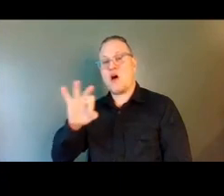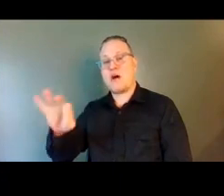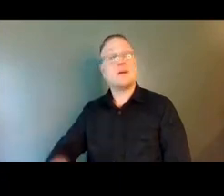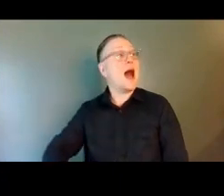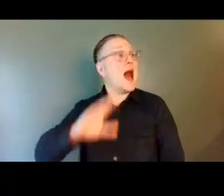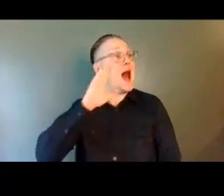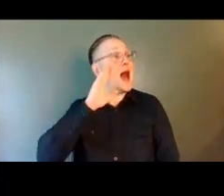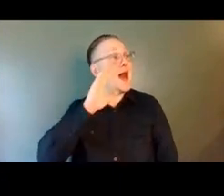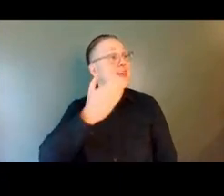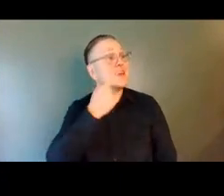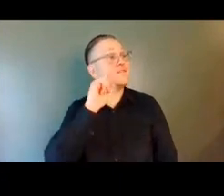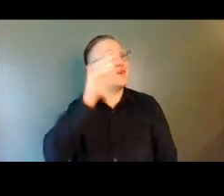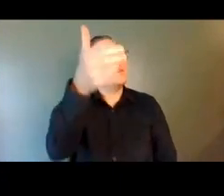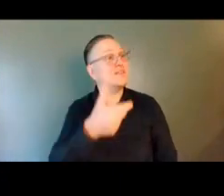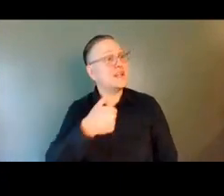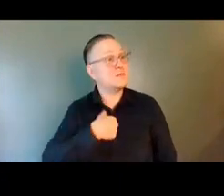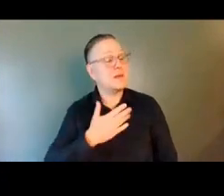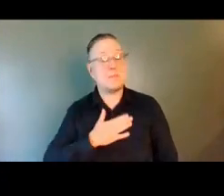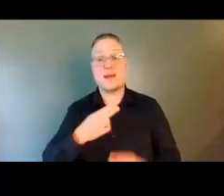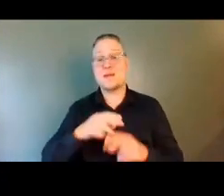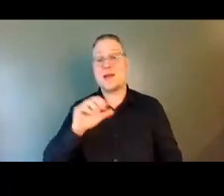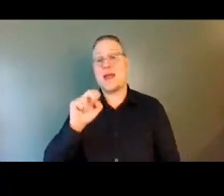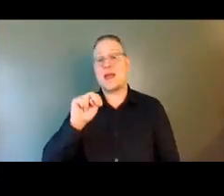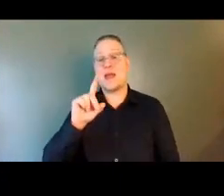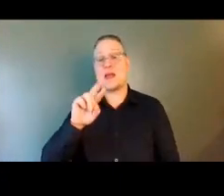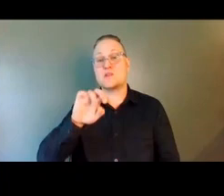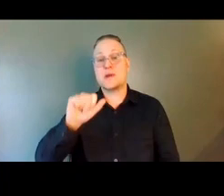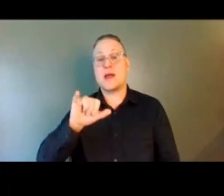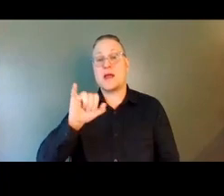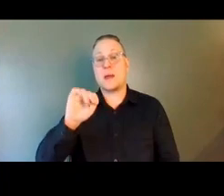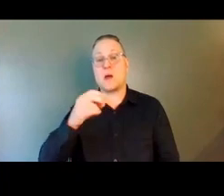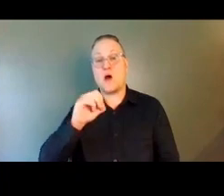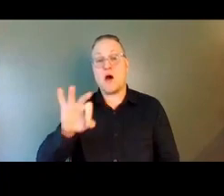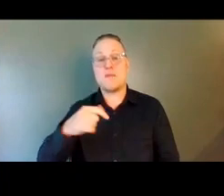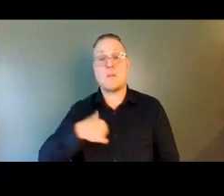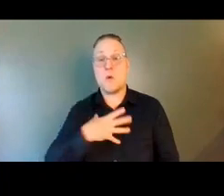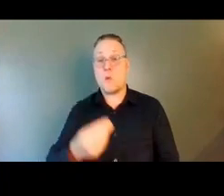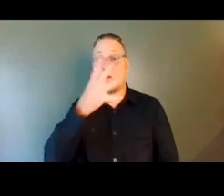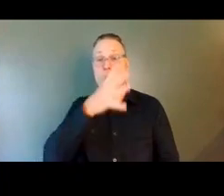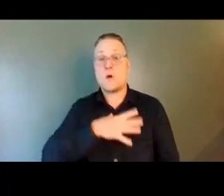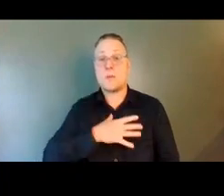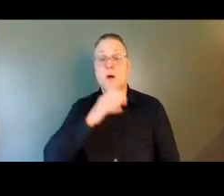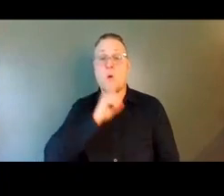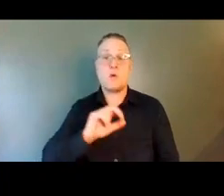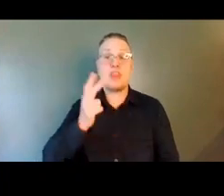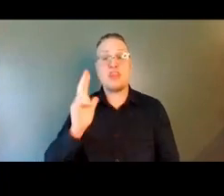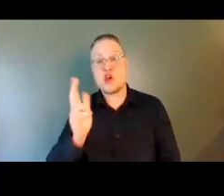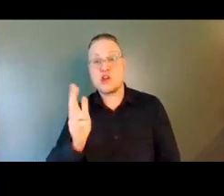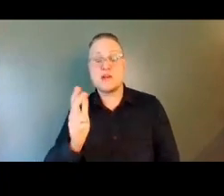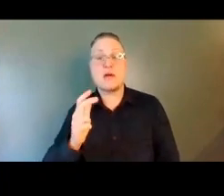invitation to participate. My name is Andrea Imhoff. I'm a white woman in my mid-30s with autism,